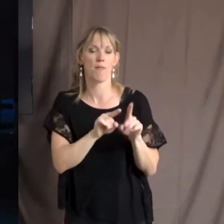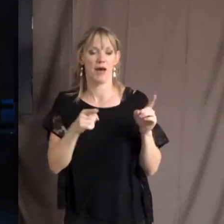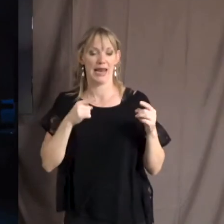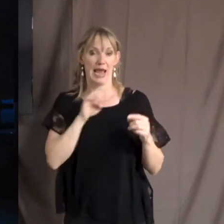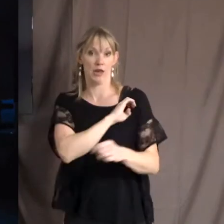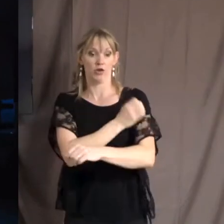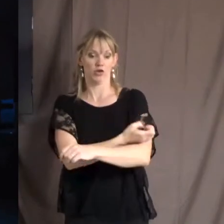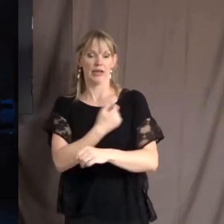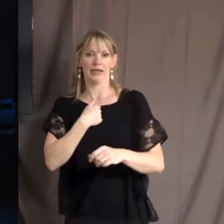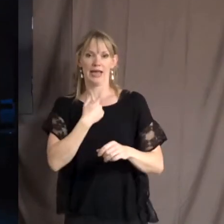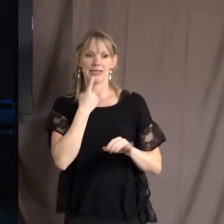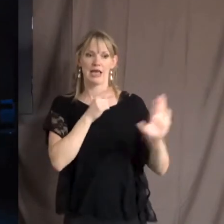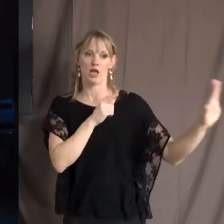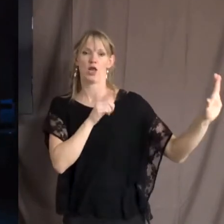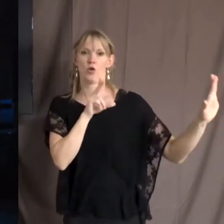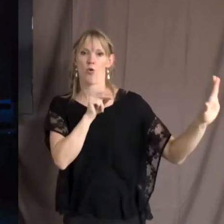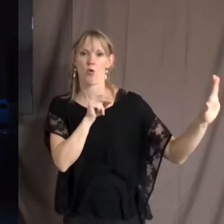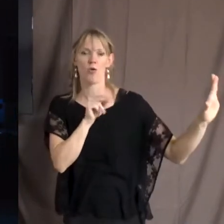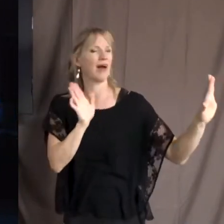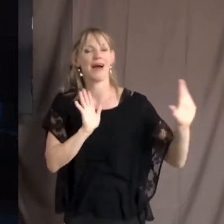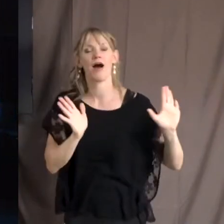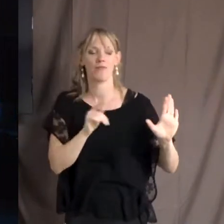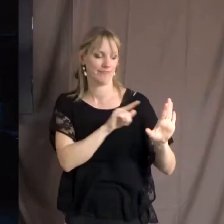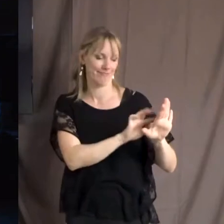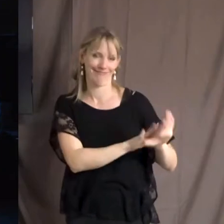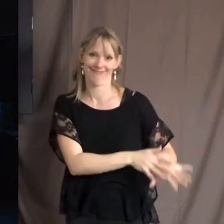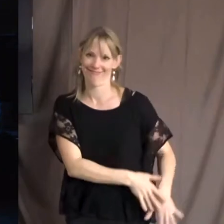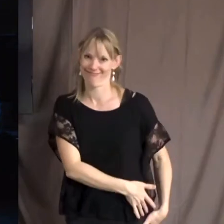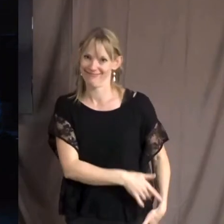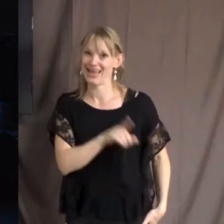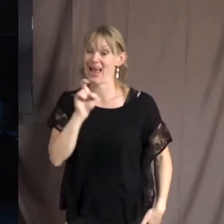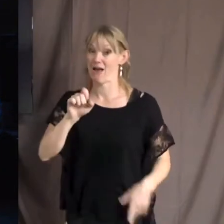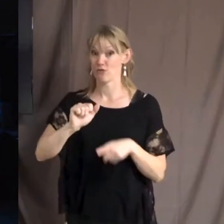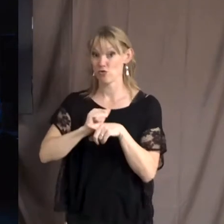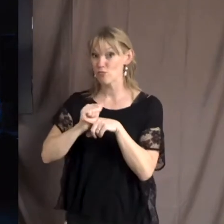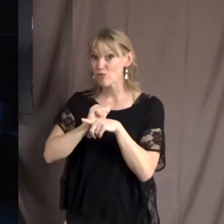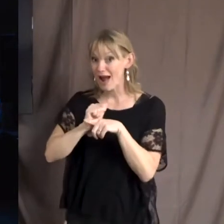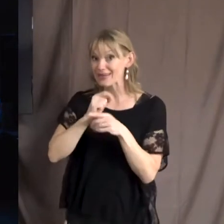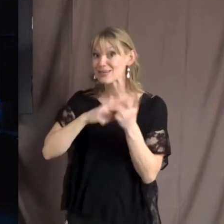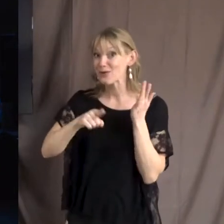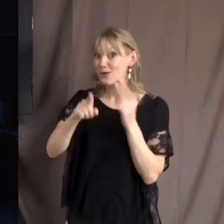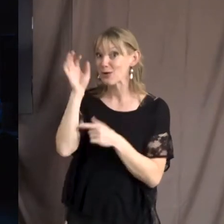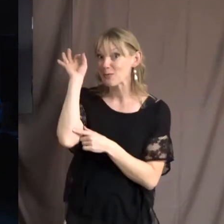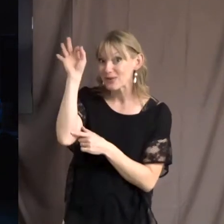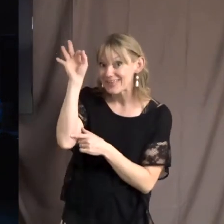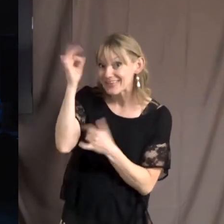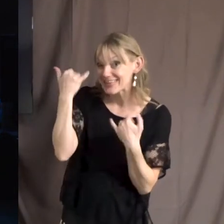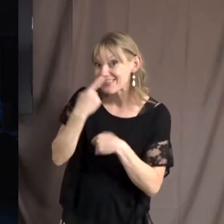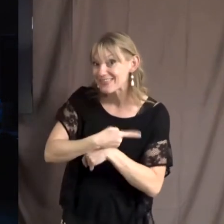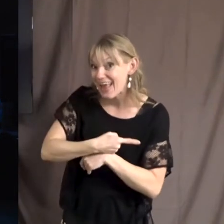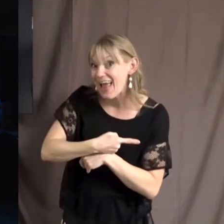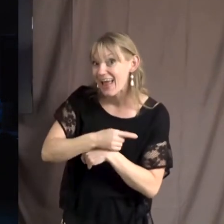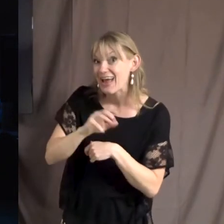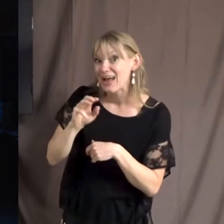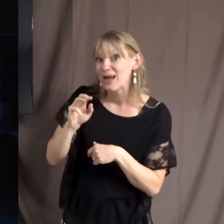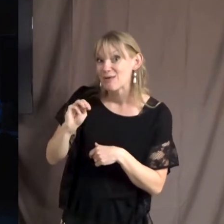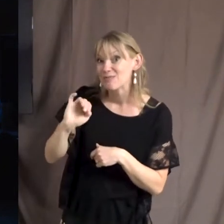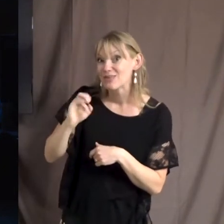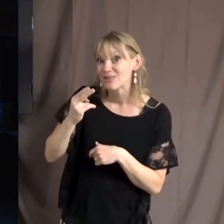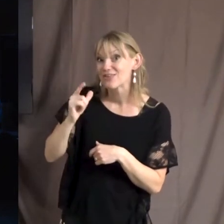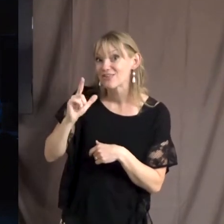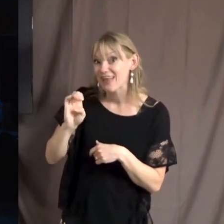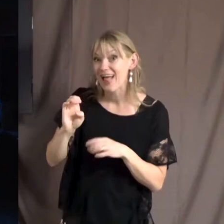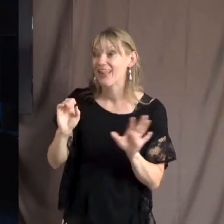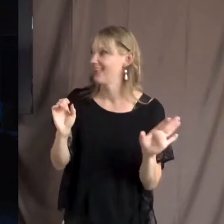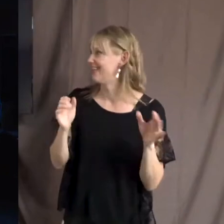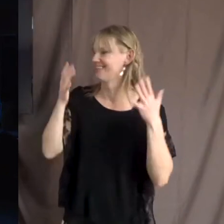energetically, and I had to back off and say, "Okay, you got to practice what you're preaching today, Michelle." Whew.